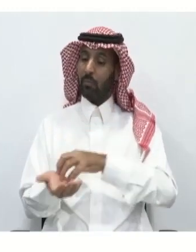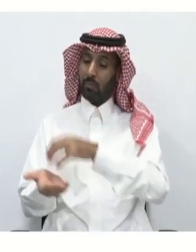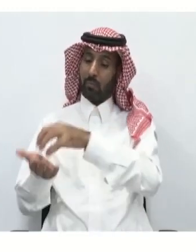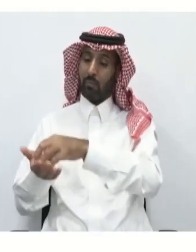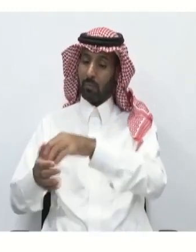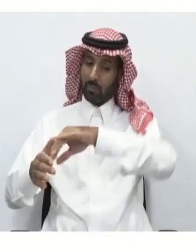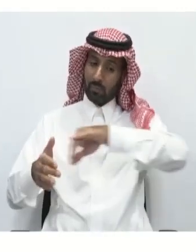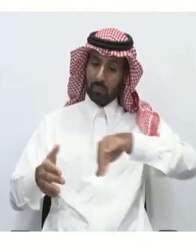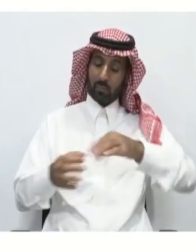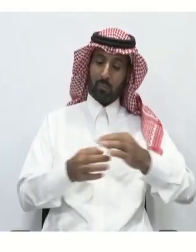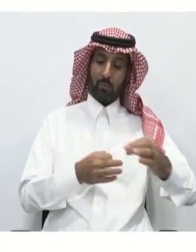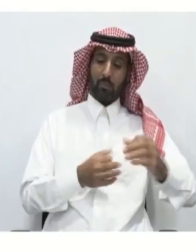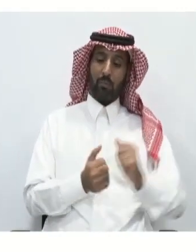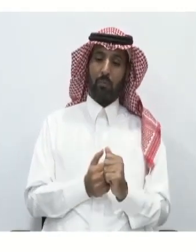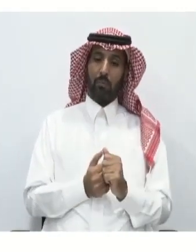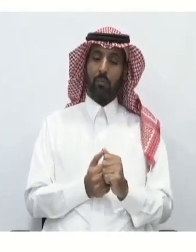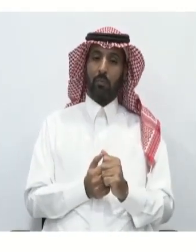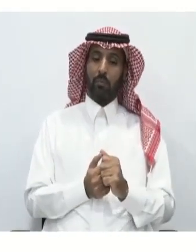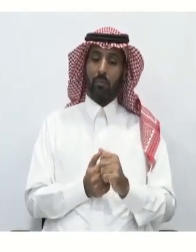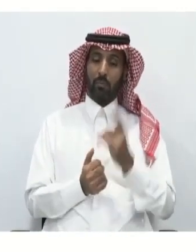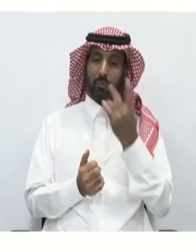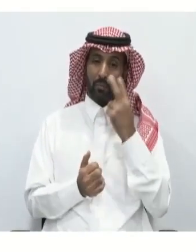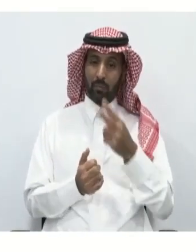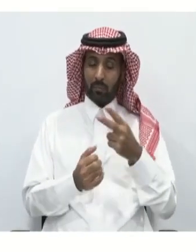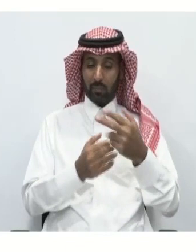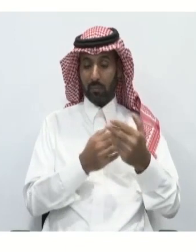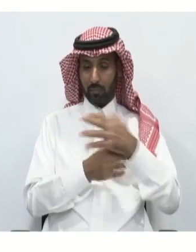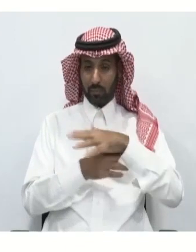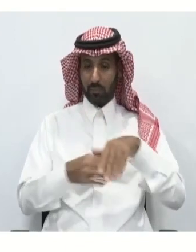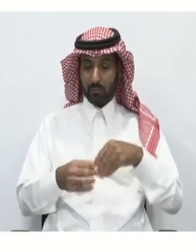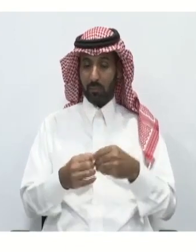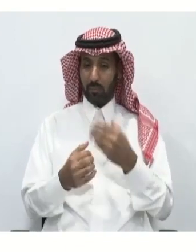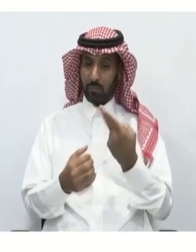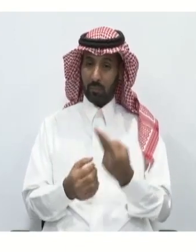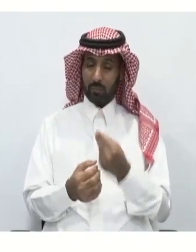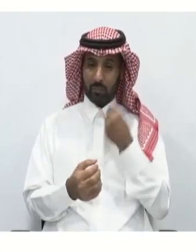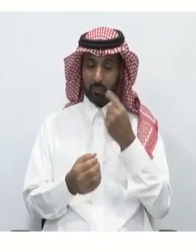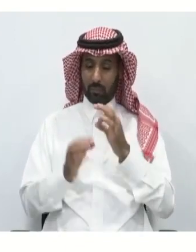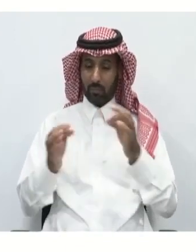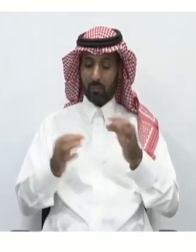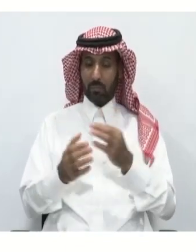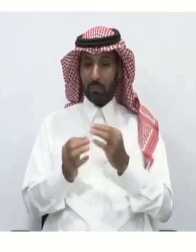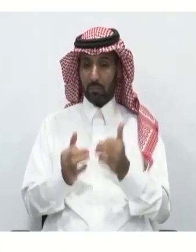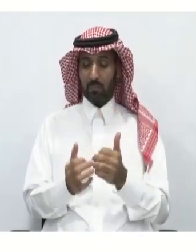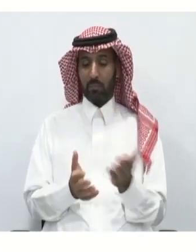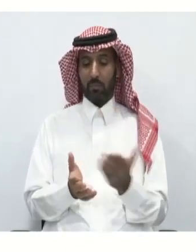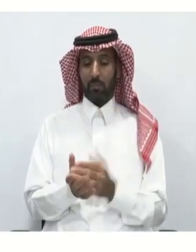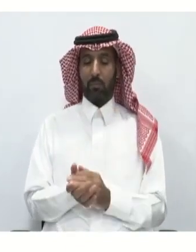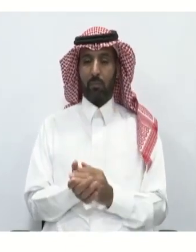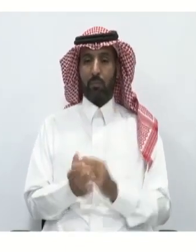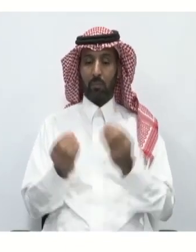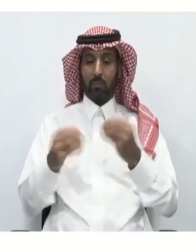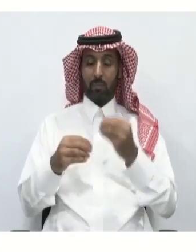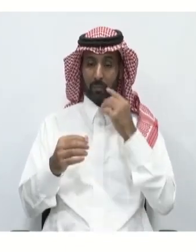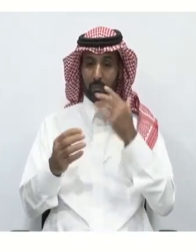other side of the island. These tents have the latest in sustainable design, including solar energy. They also have